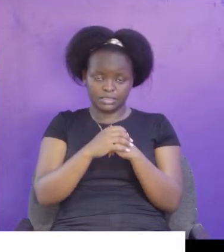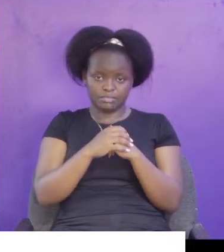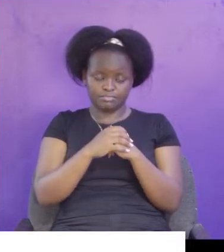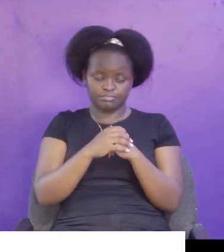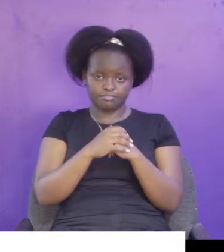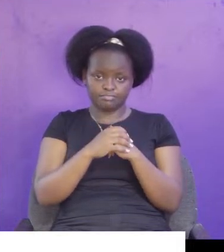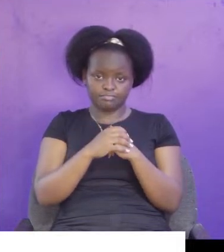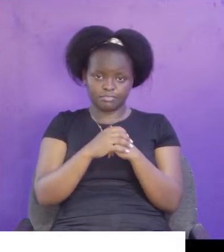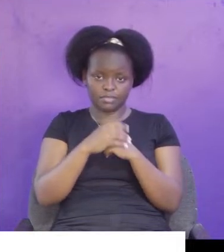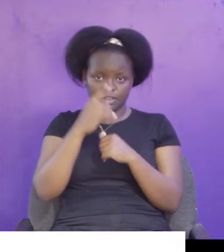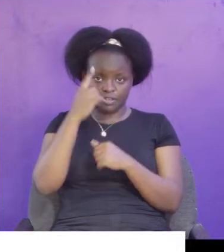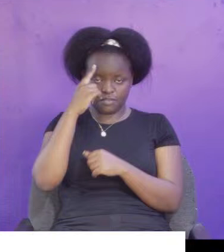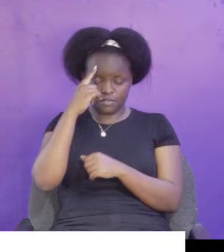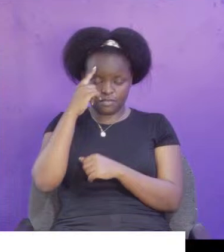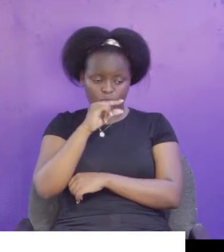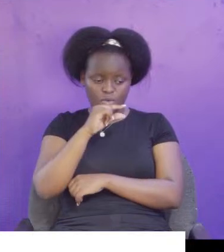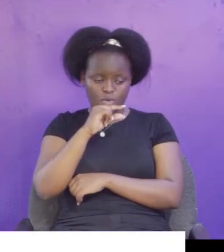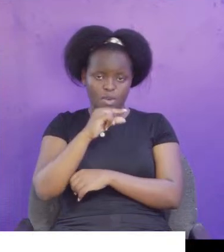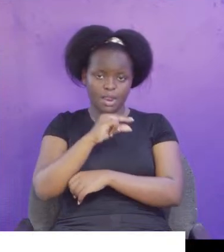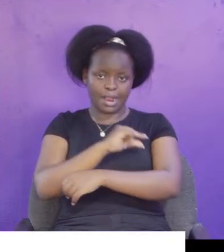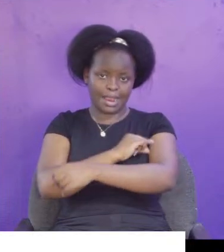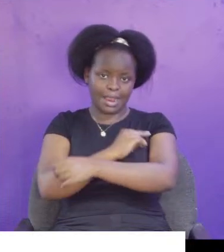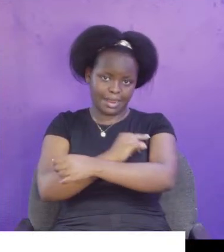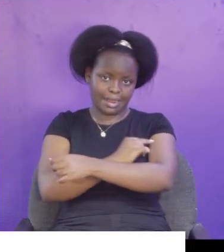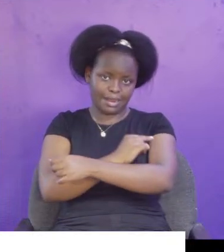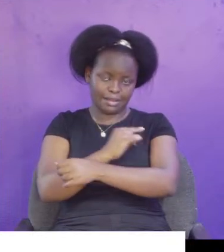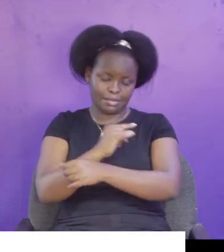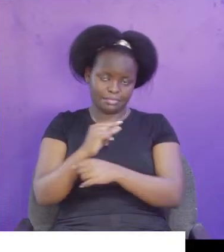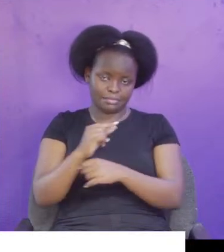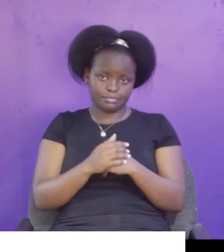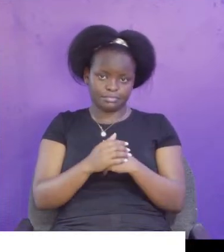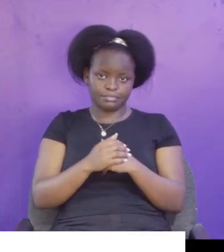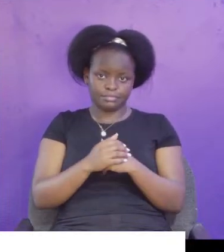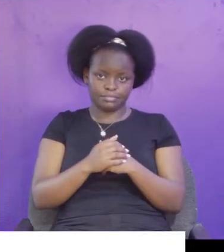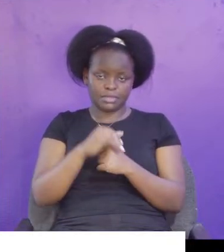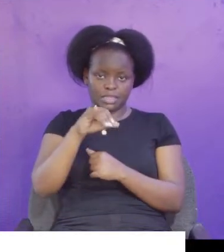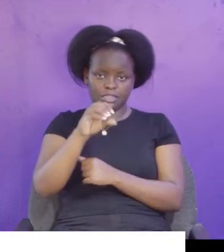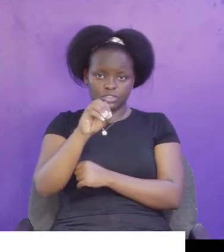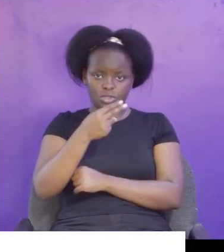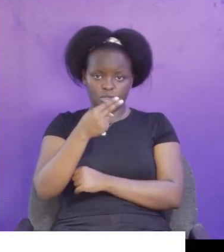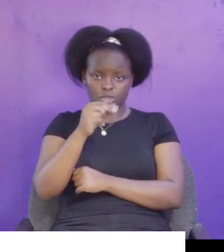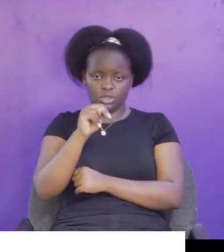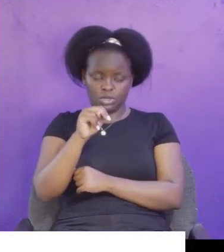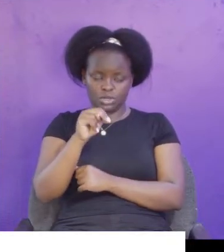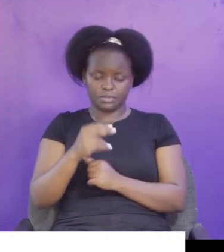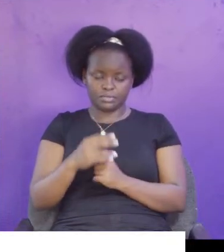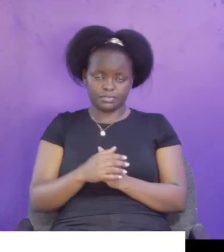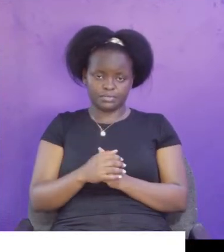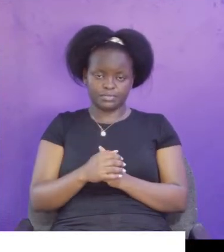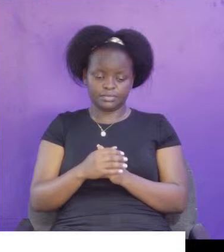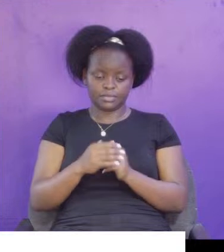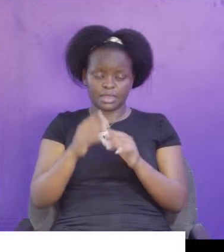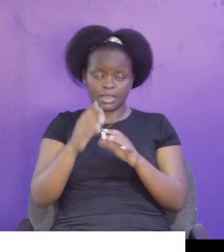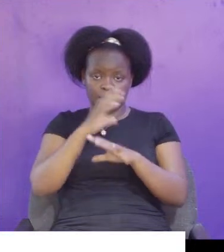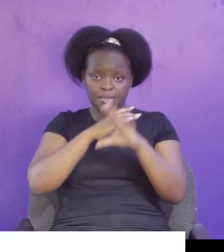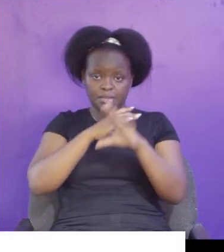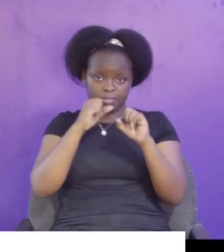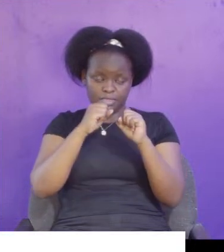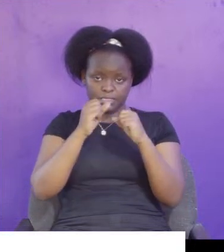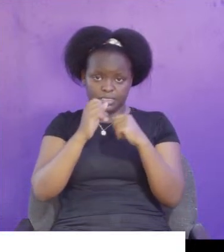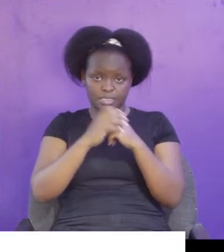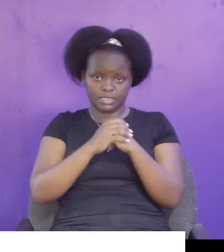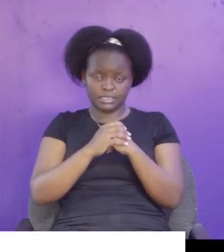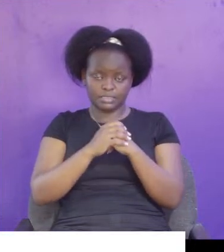Ghana, His Excellency John Mahama. The President of the Republic of